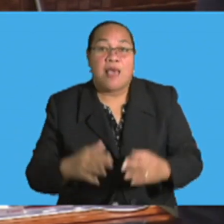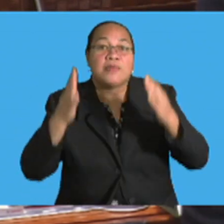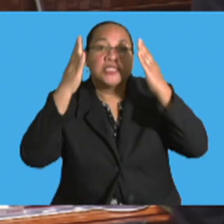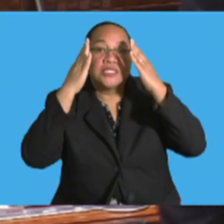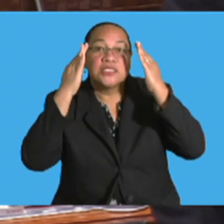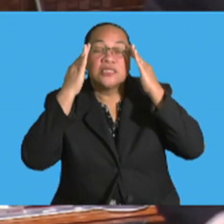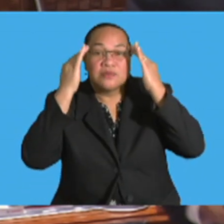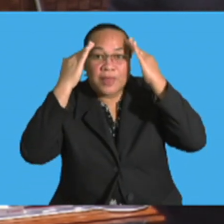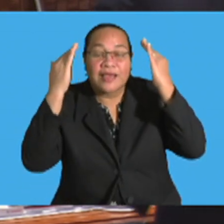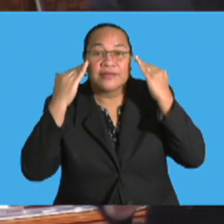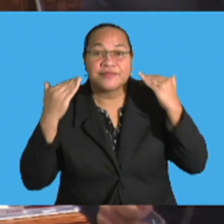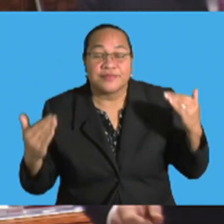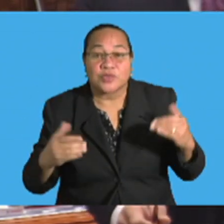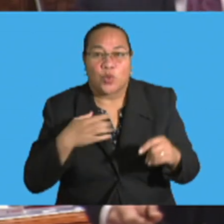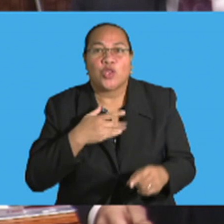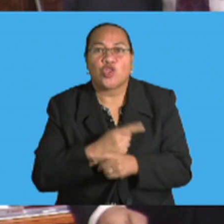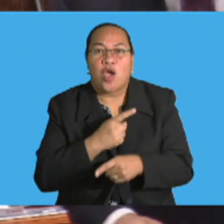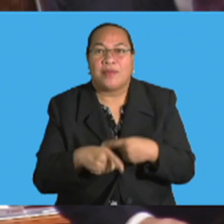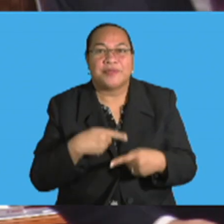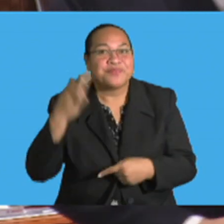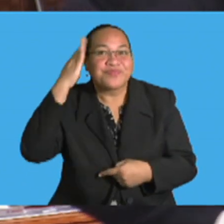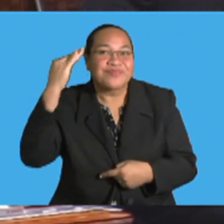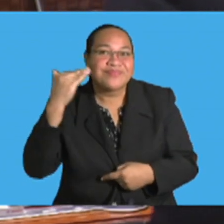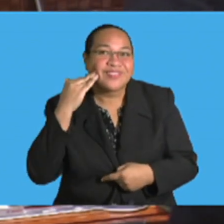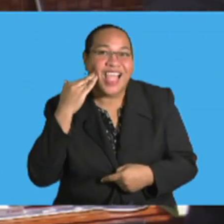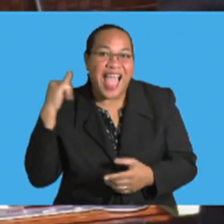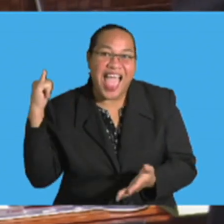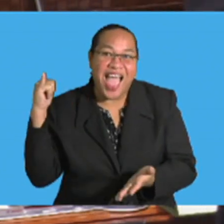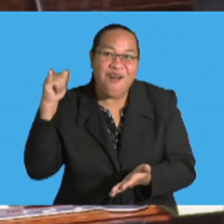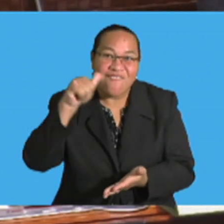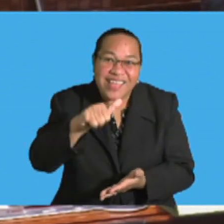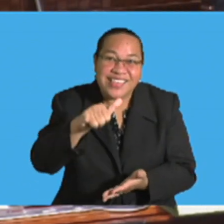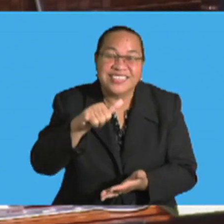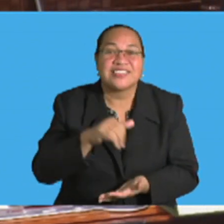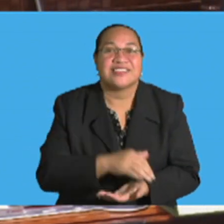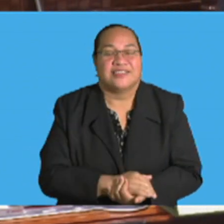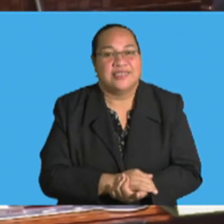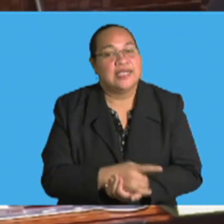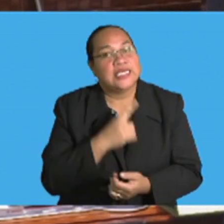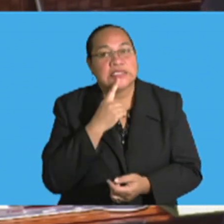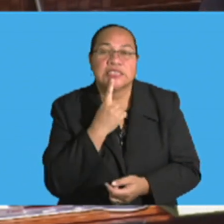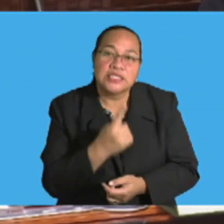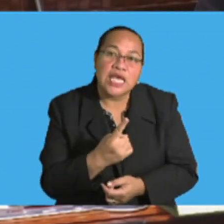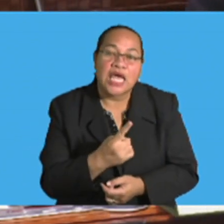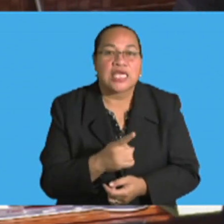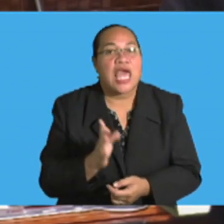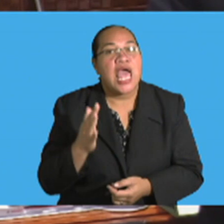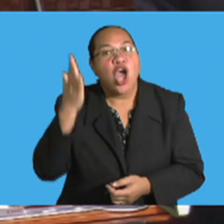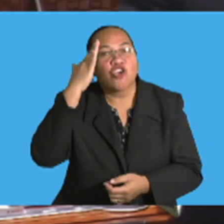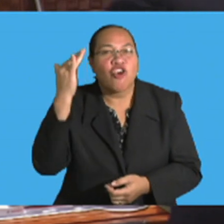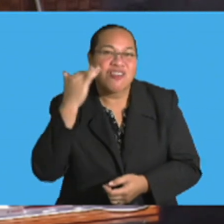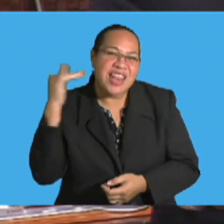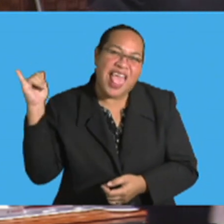talked about Korean Airways, that, Korean Airways is going, therefore